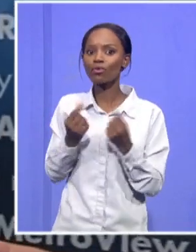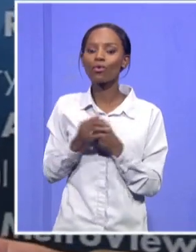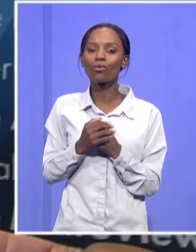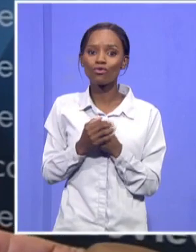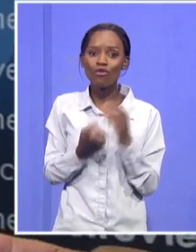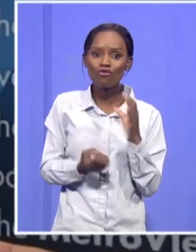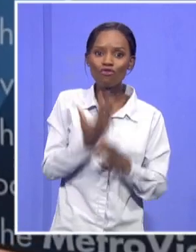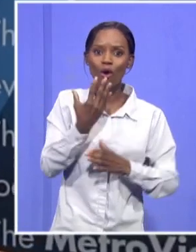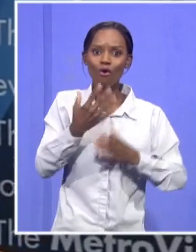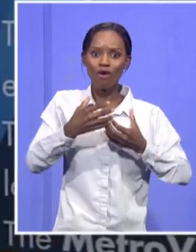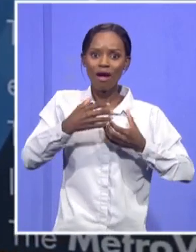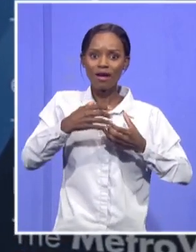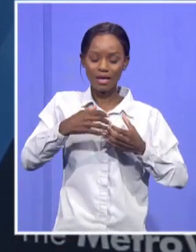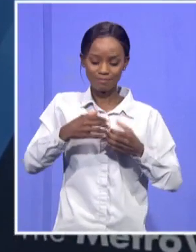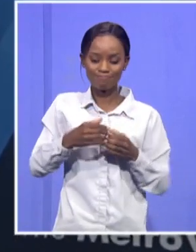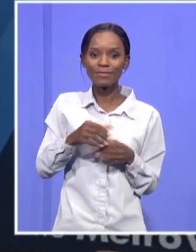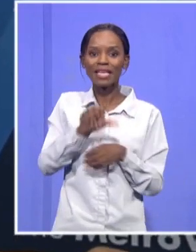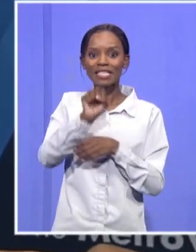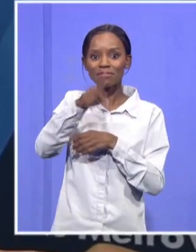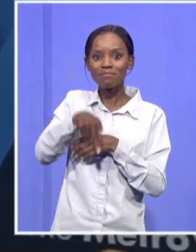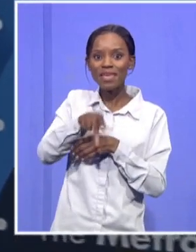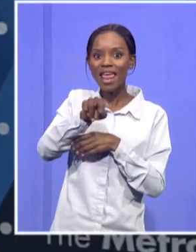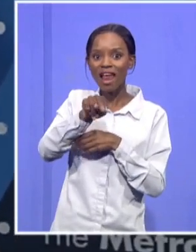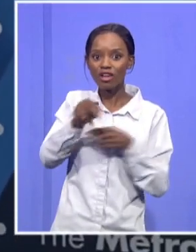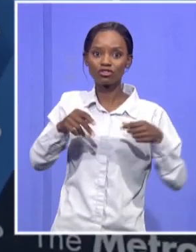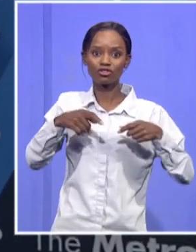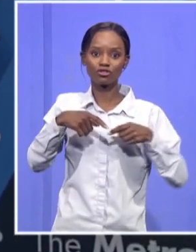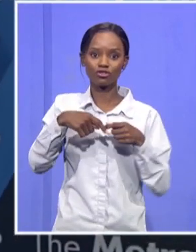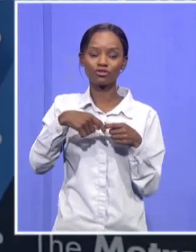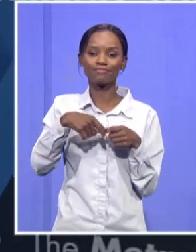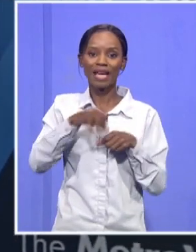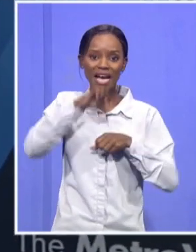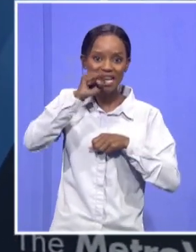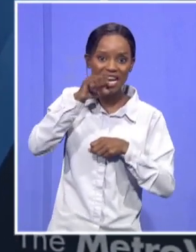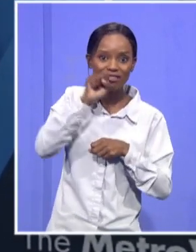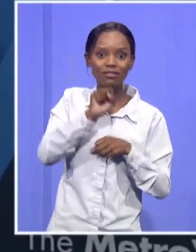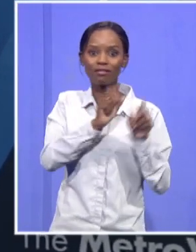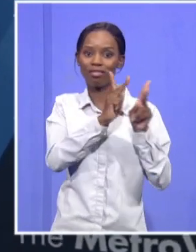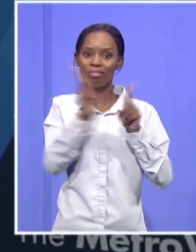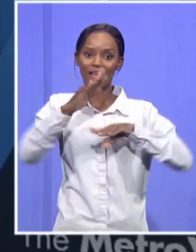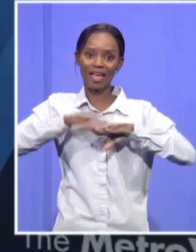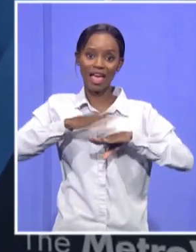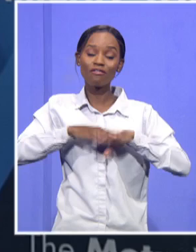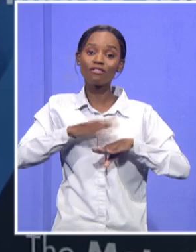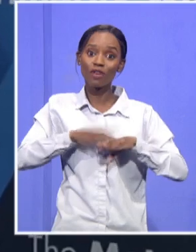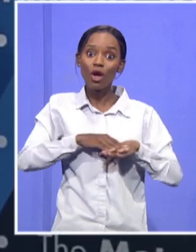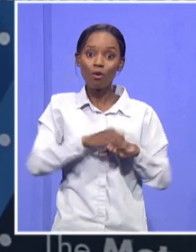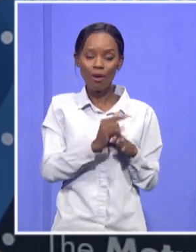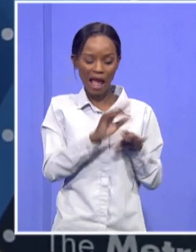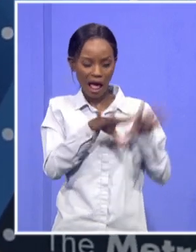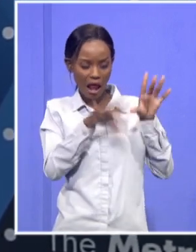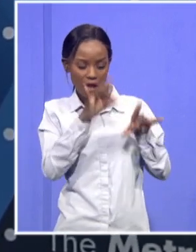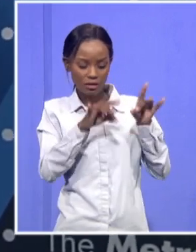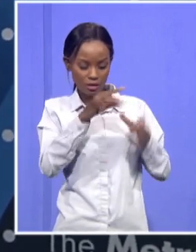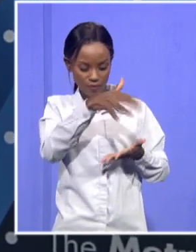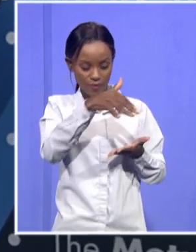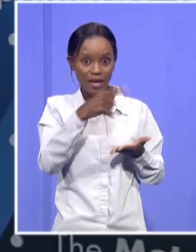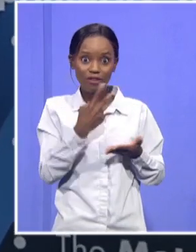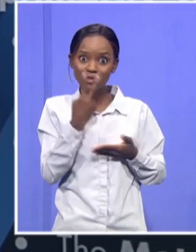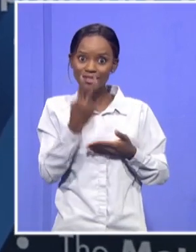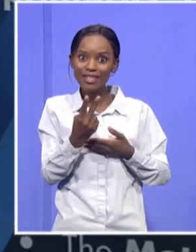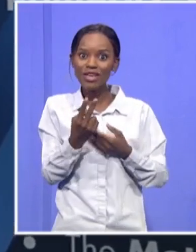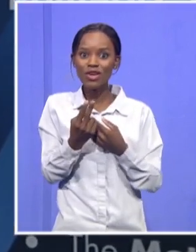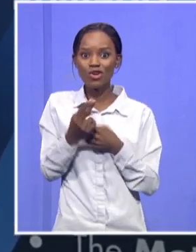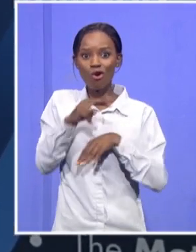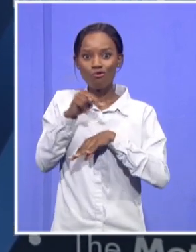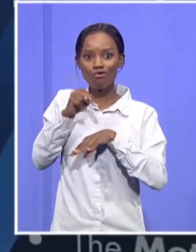grown spinach, we have grown carrots, and when we are taking all the analysis, the nutrient value has gone up like 3 times